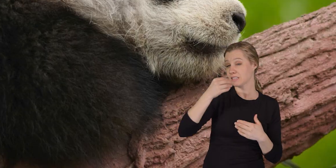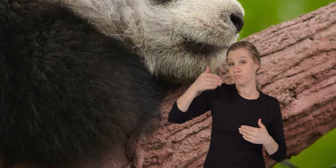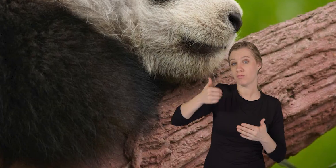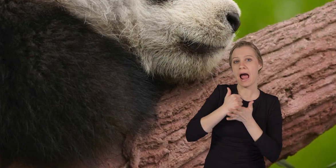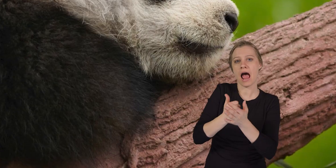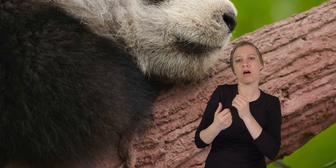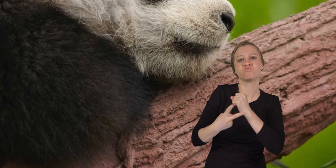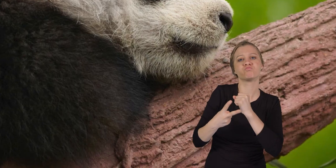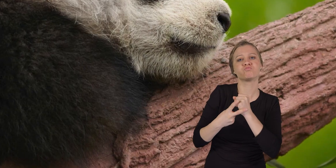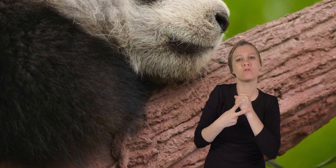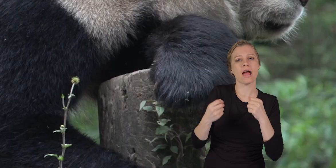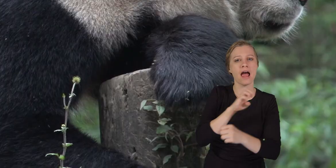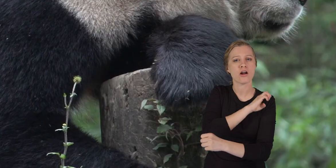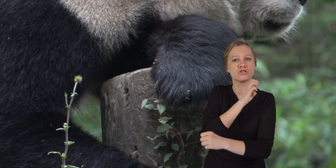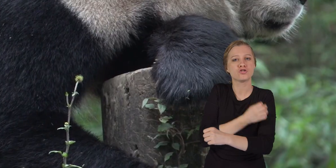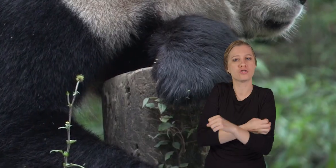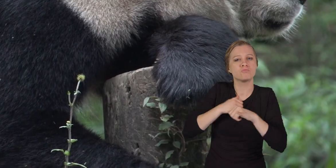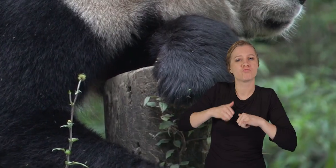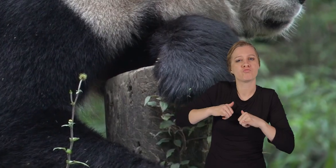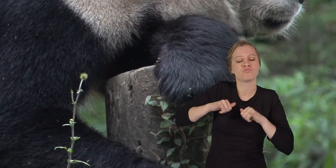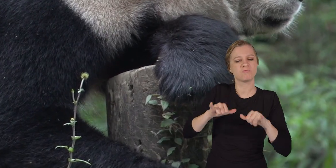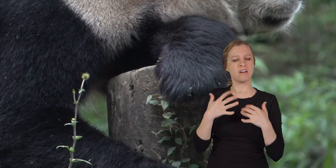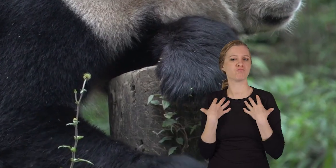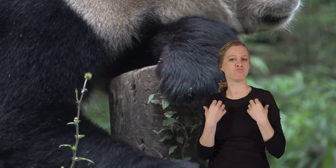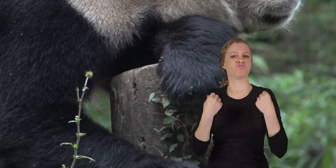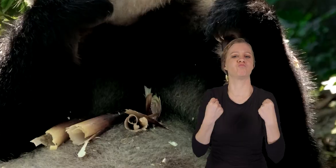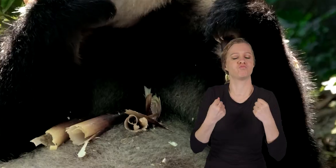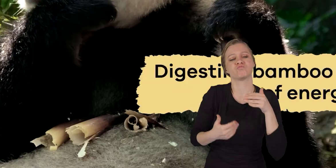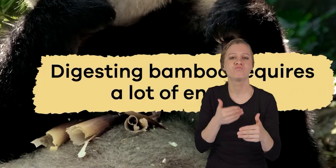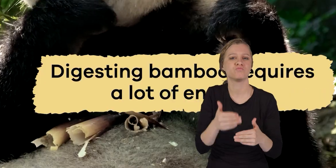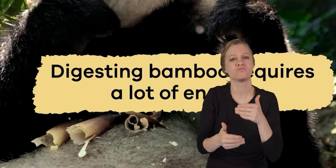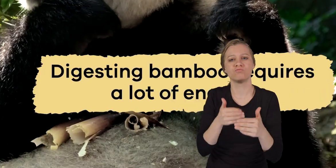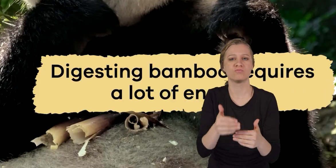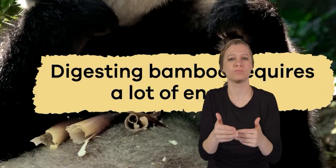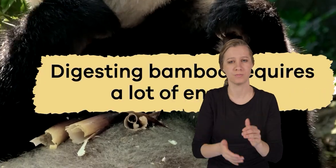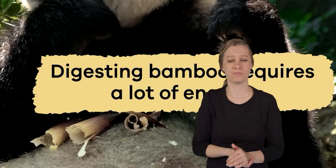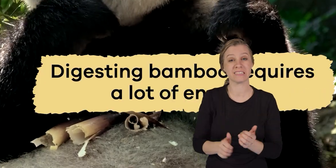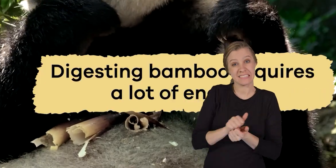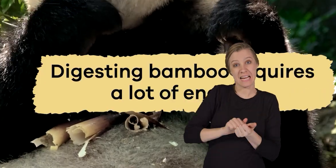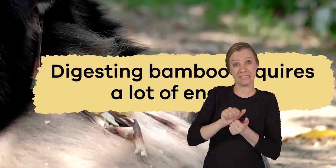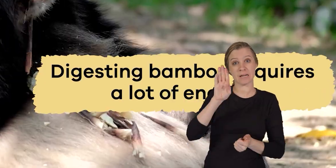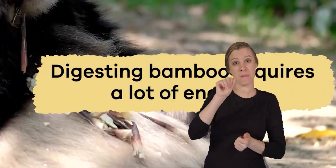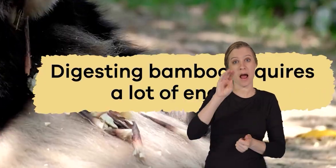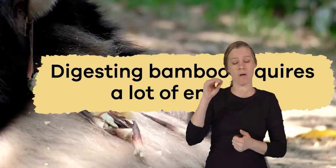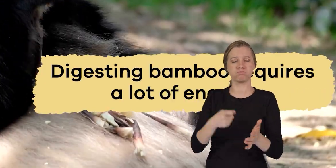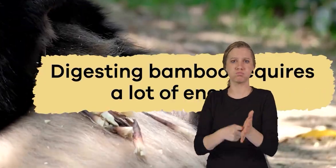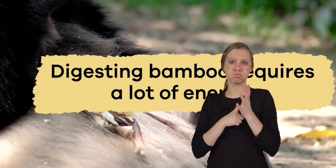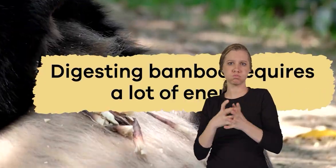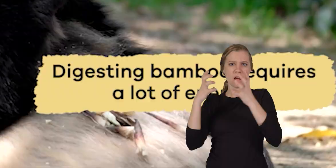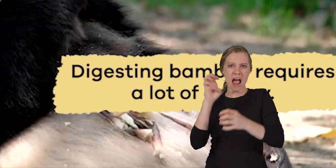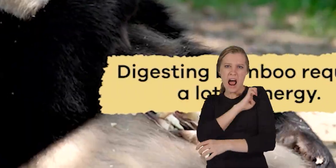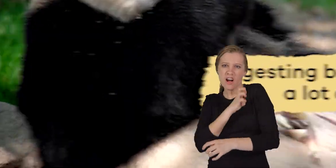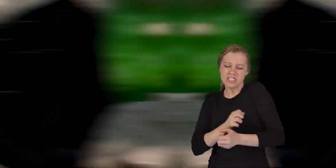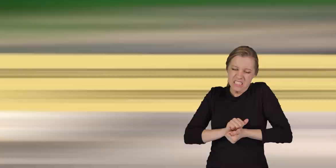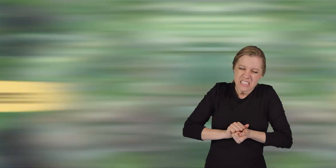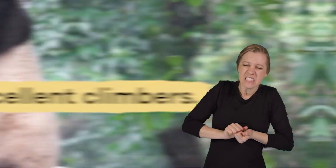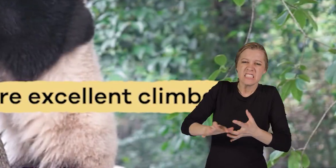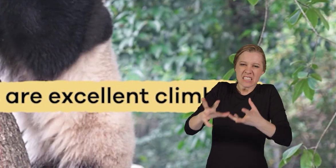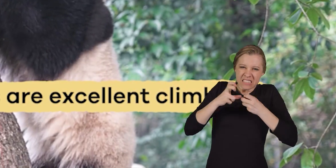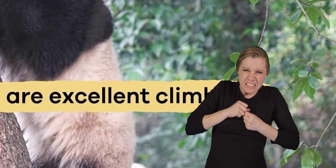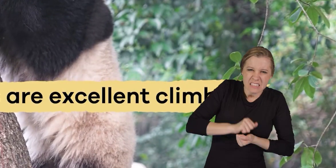helps them conserve energy and maintain their strength. Digesting bamboo requires a lot of energy.